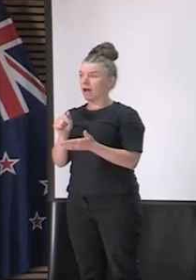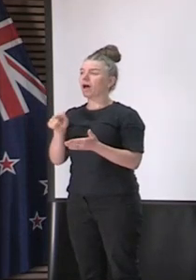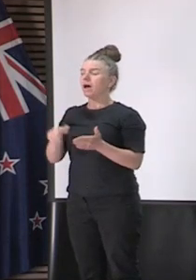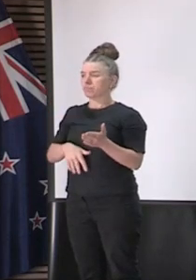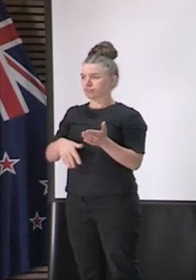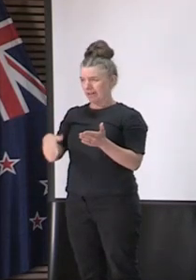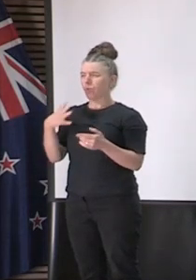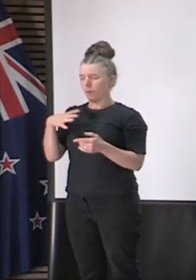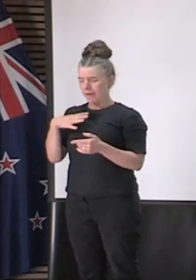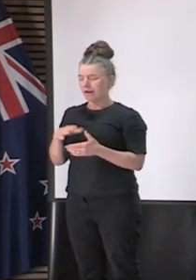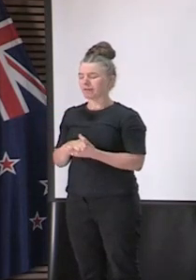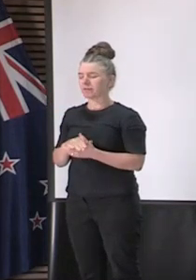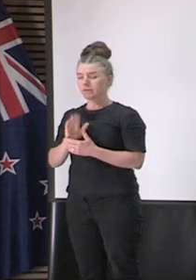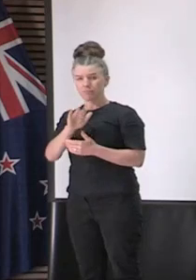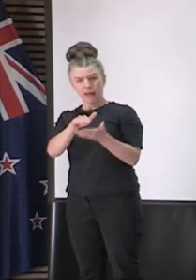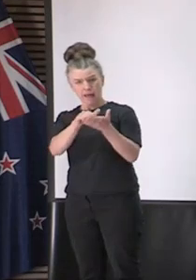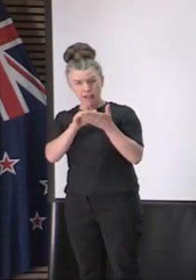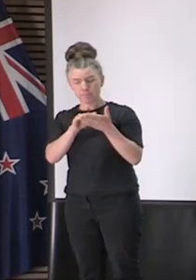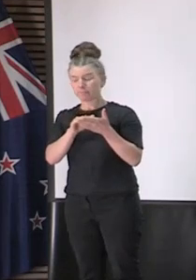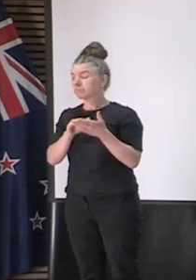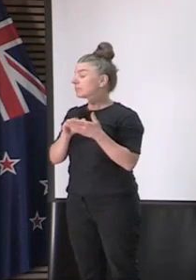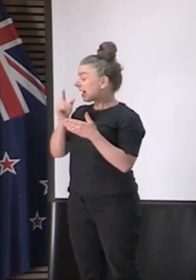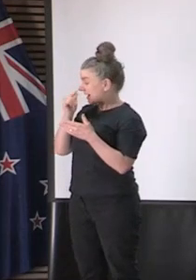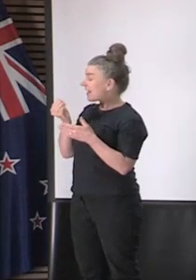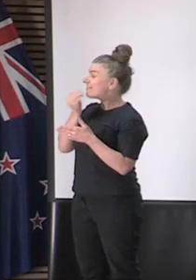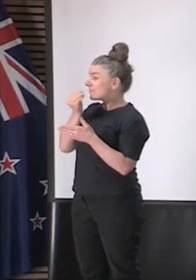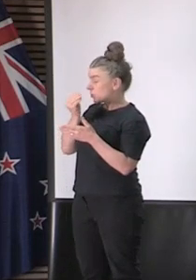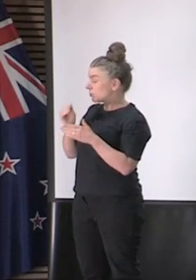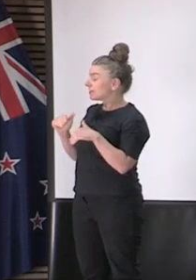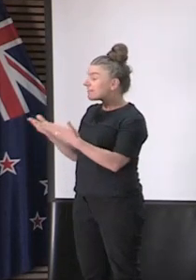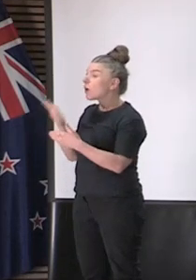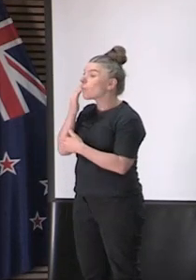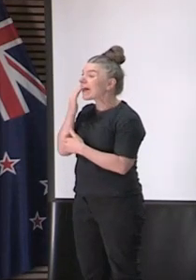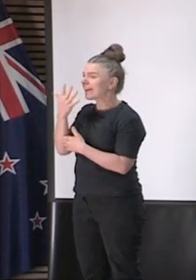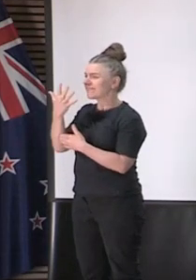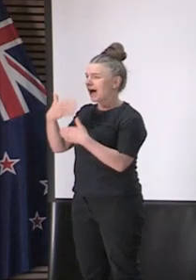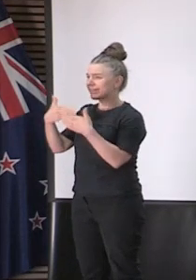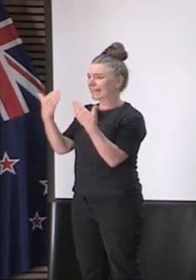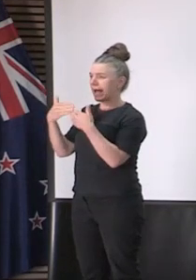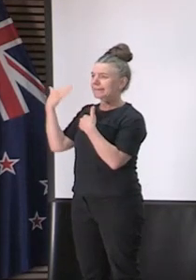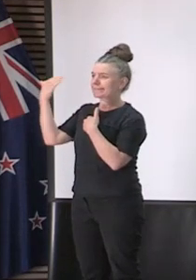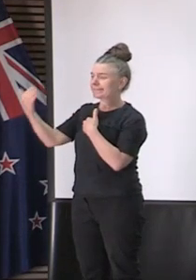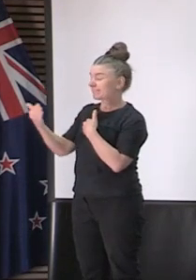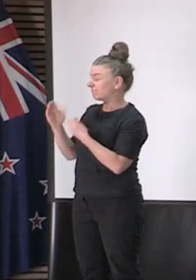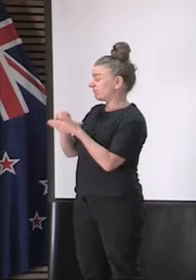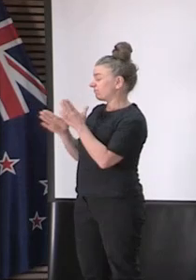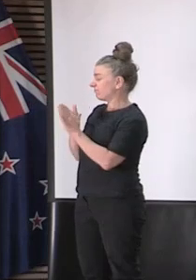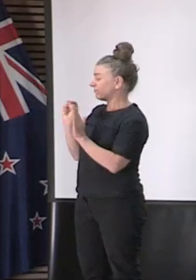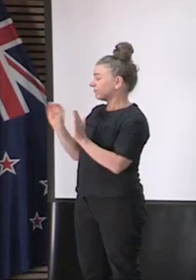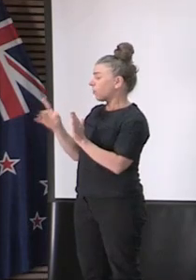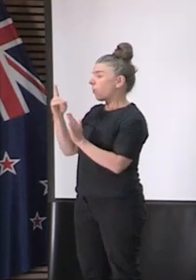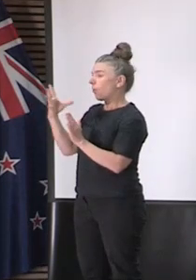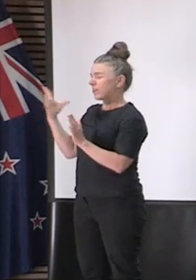group for help was told, we can get a food parcel to you in 5 working days and that will be all you get, a one-off because of